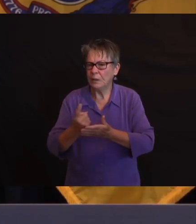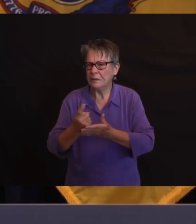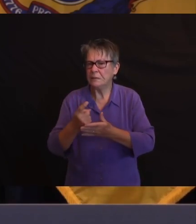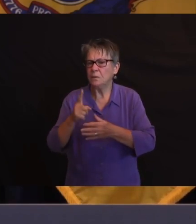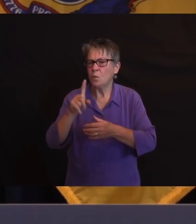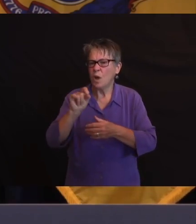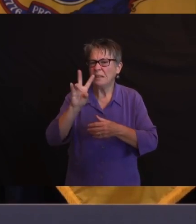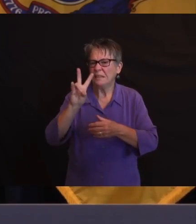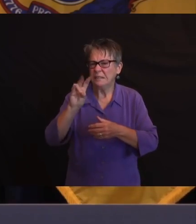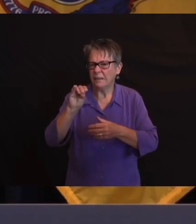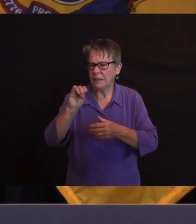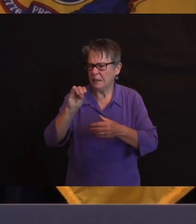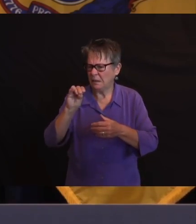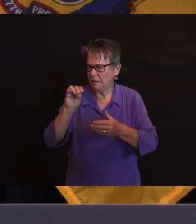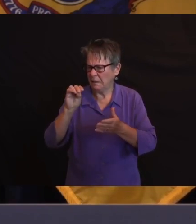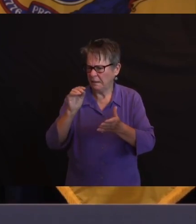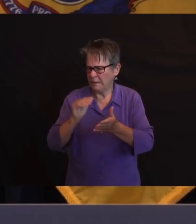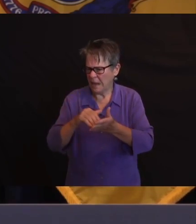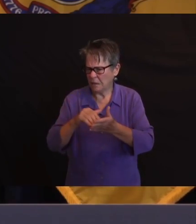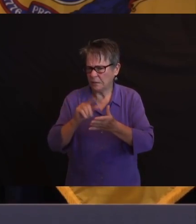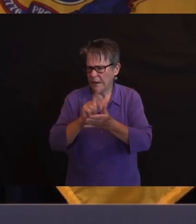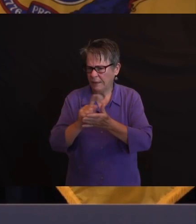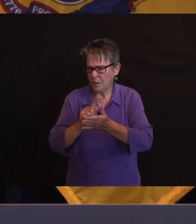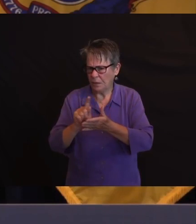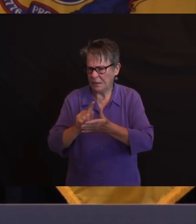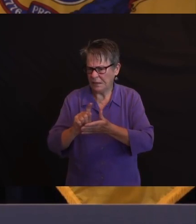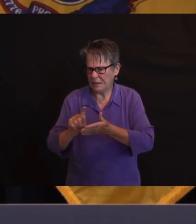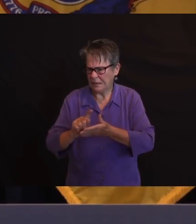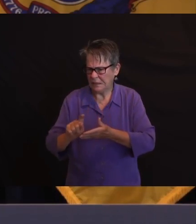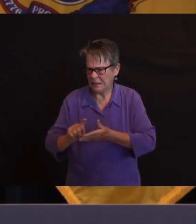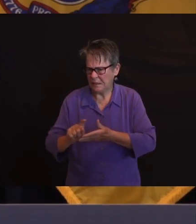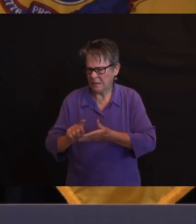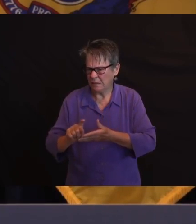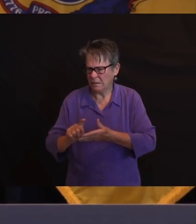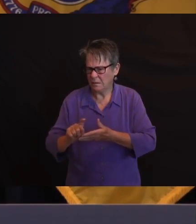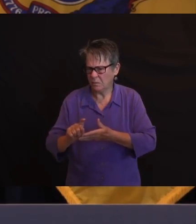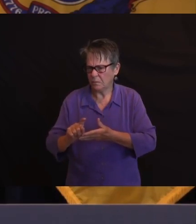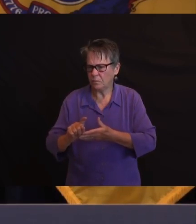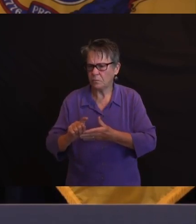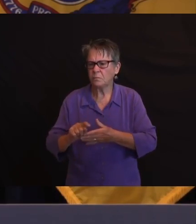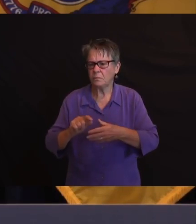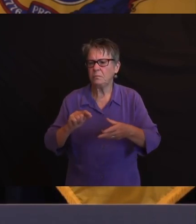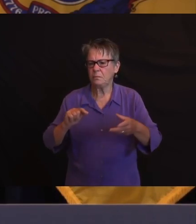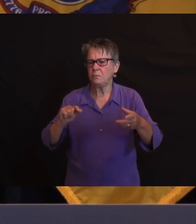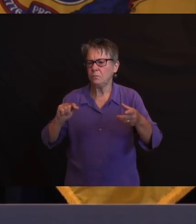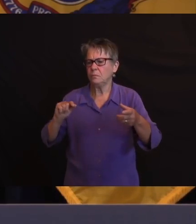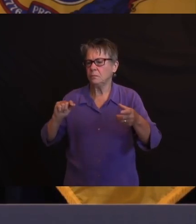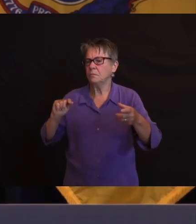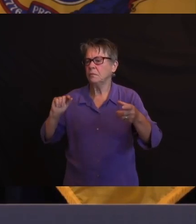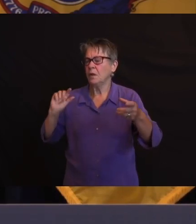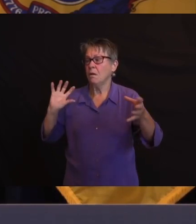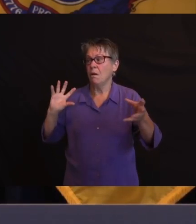of 500 and your spot positivity is 2%, you can multiply that by